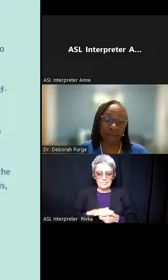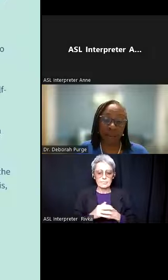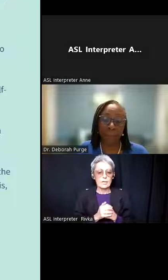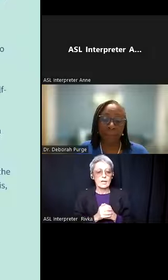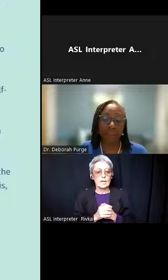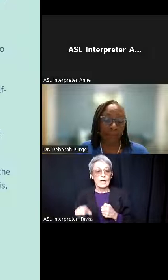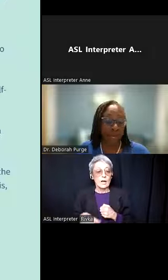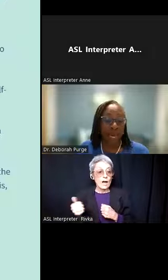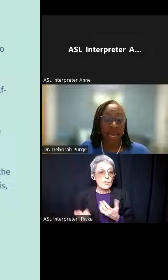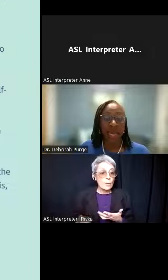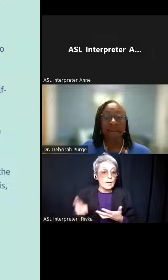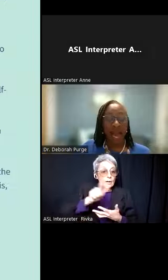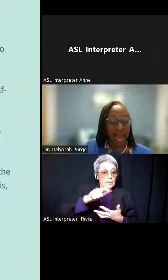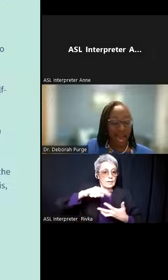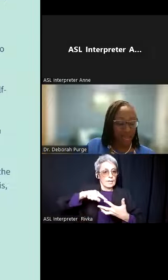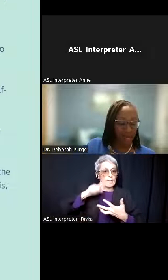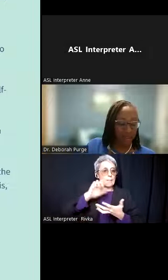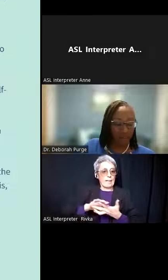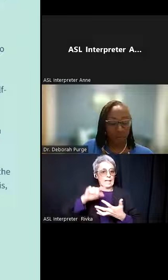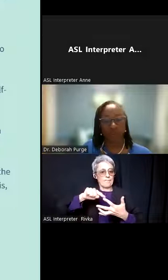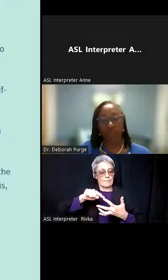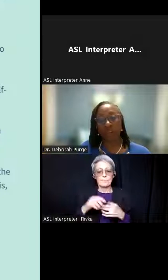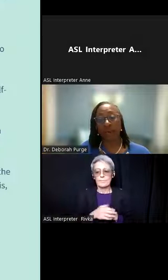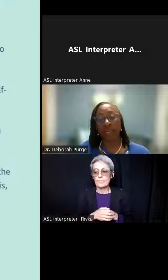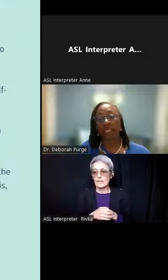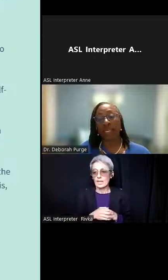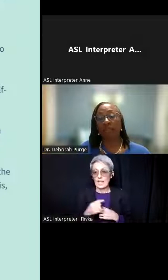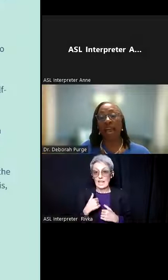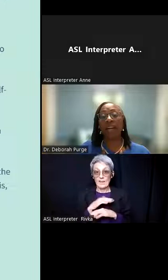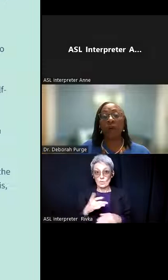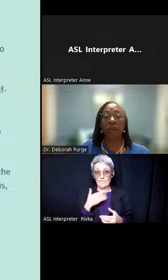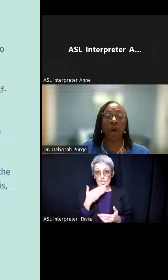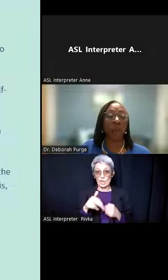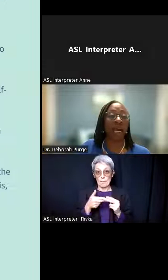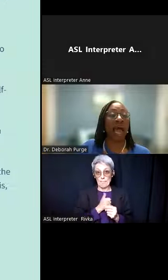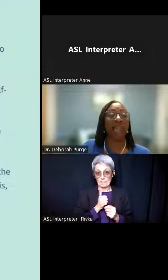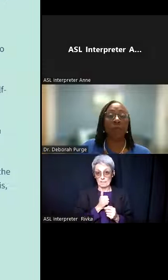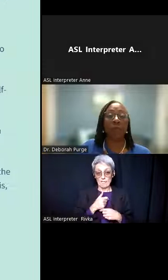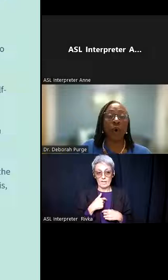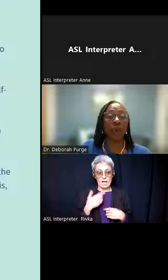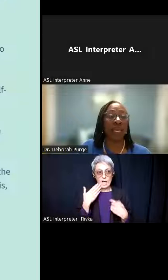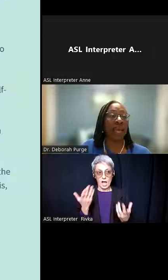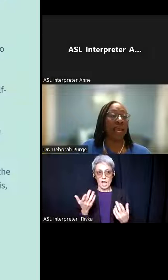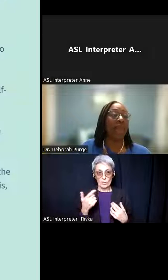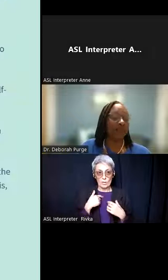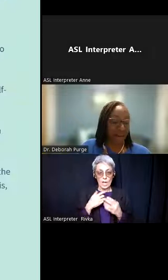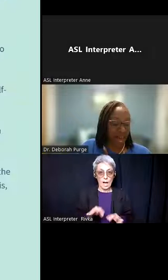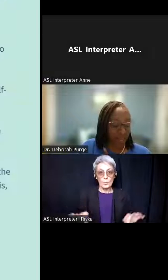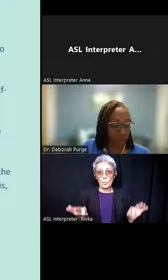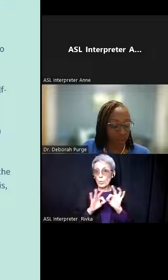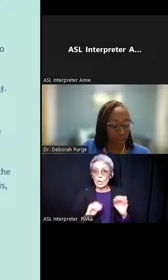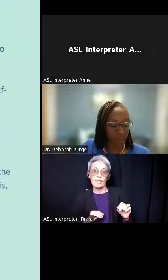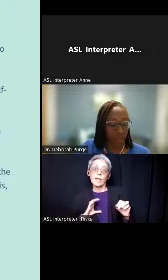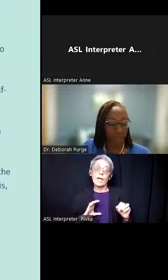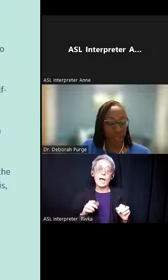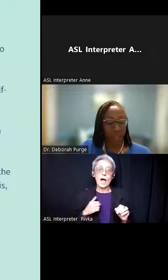belief. If I don't feel good about myself, if I don't know that I am worthy and I am